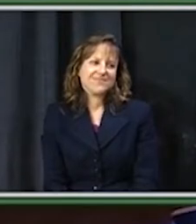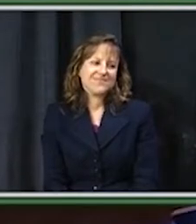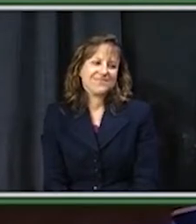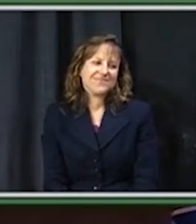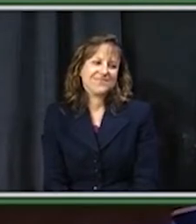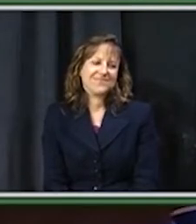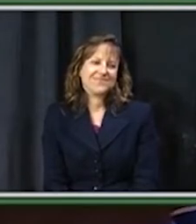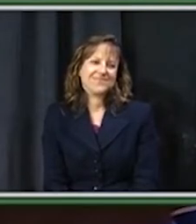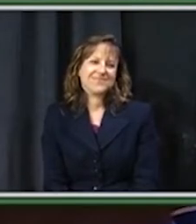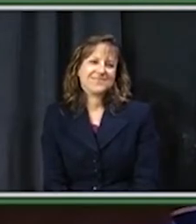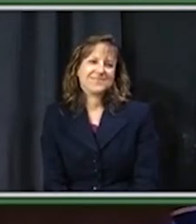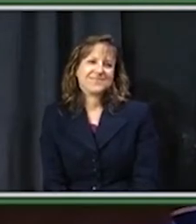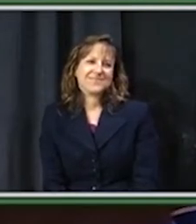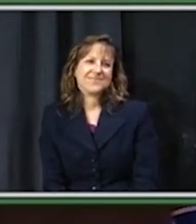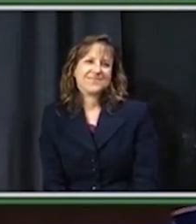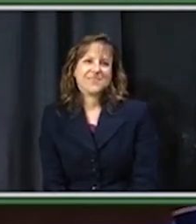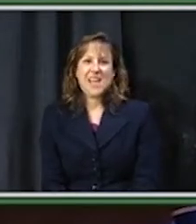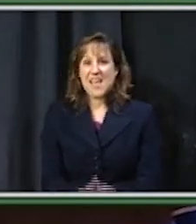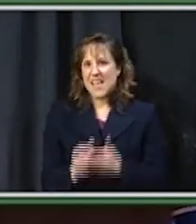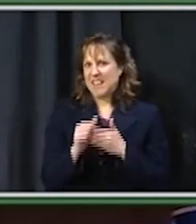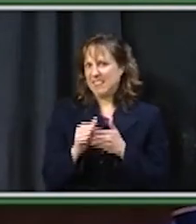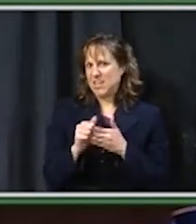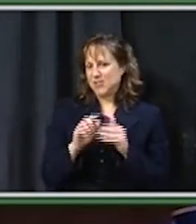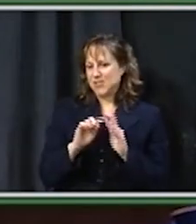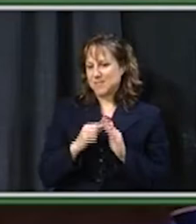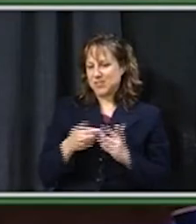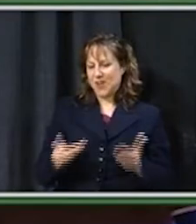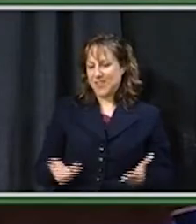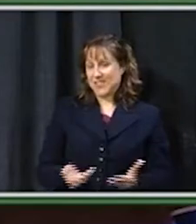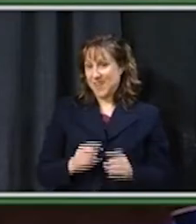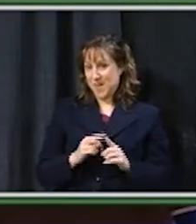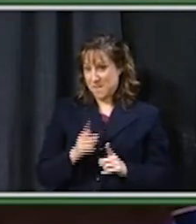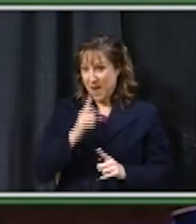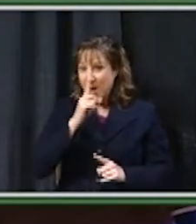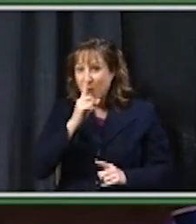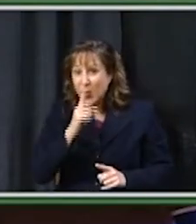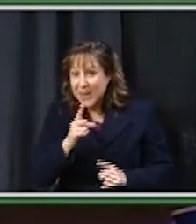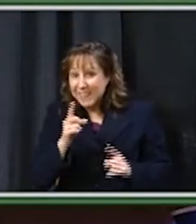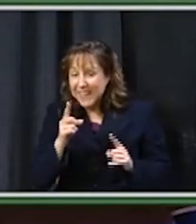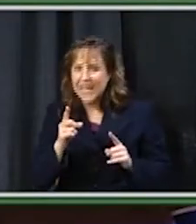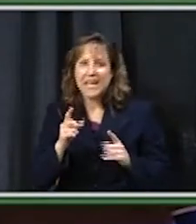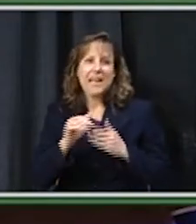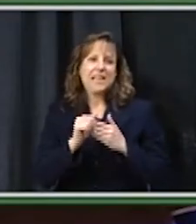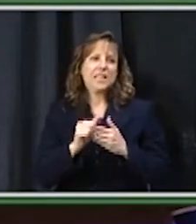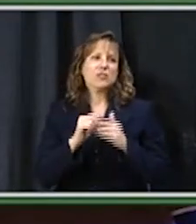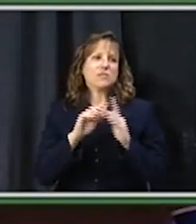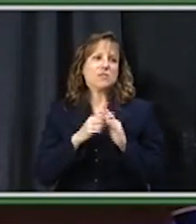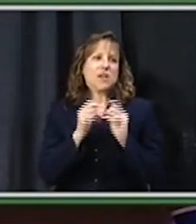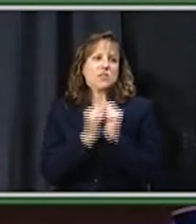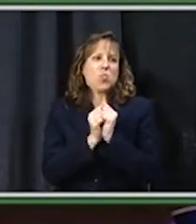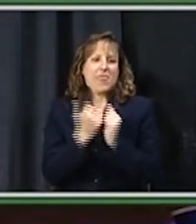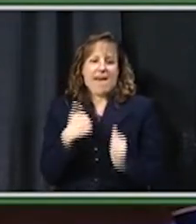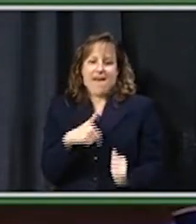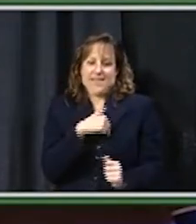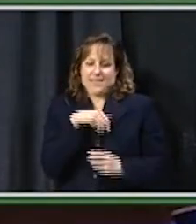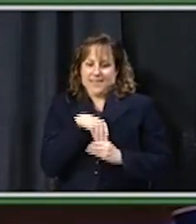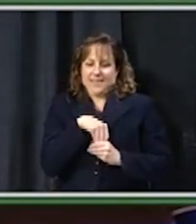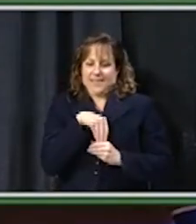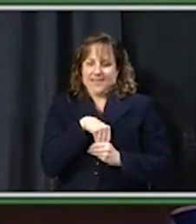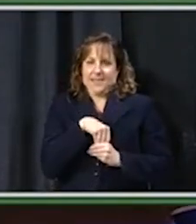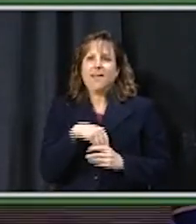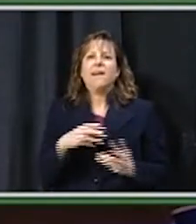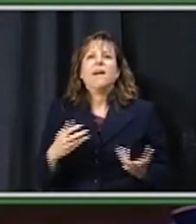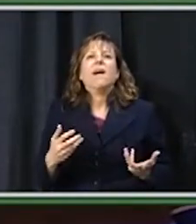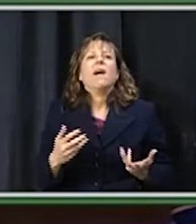They say leadership begins here, but really, leadership begins with us. All of this would not